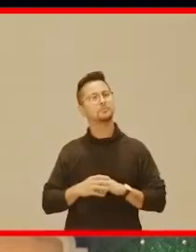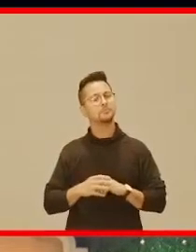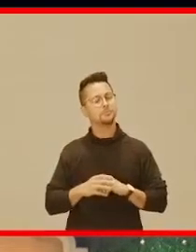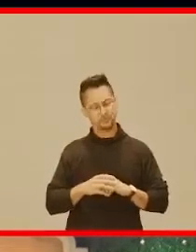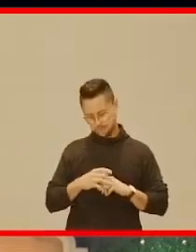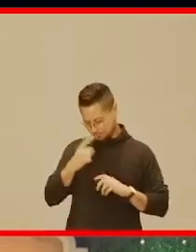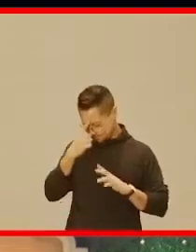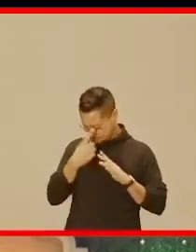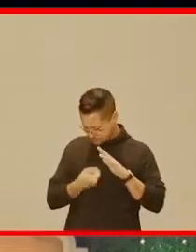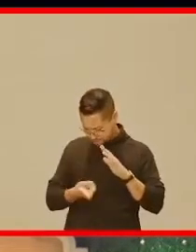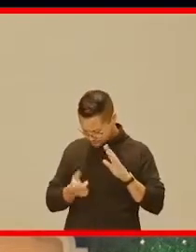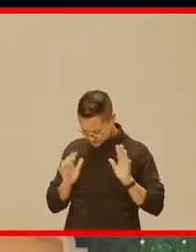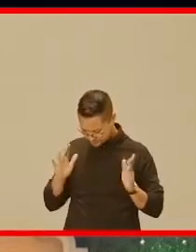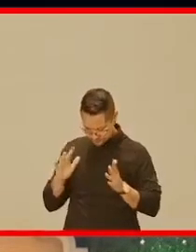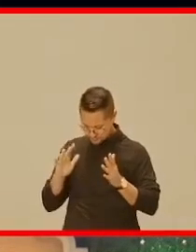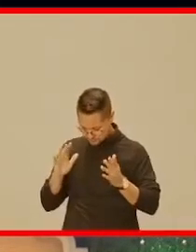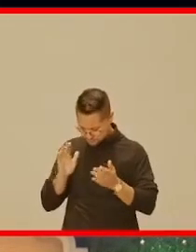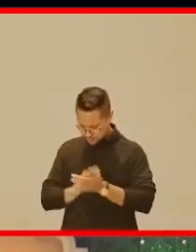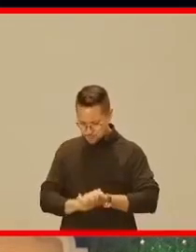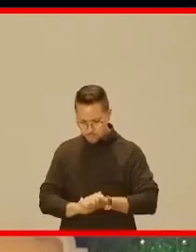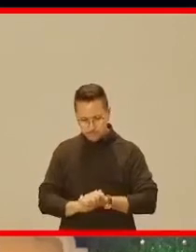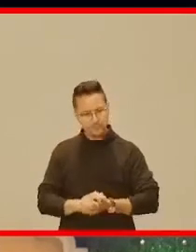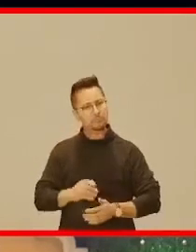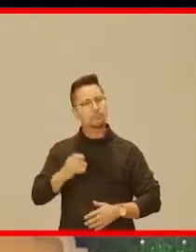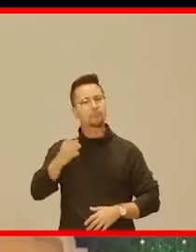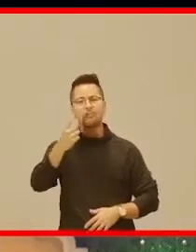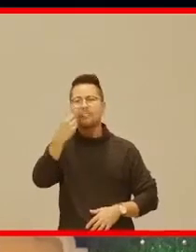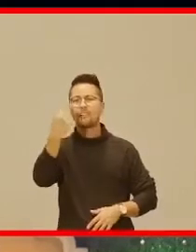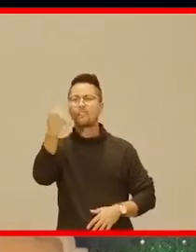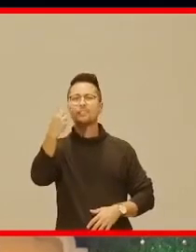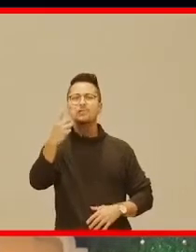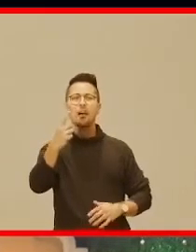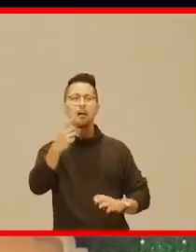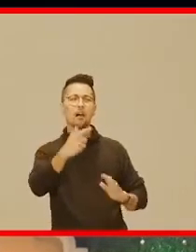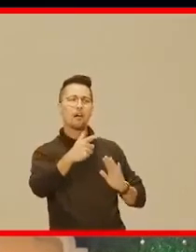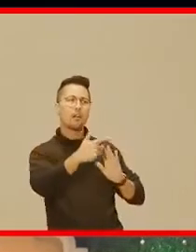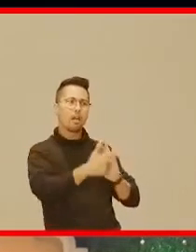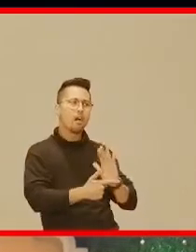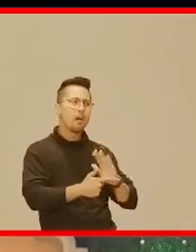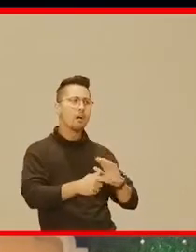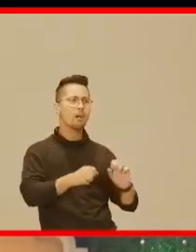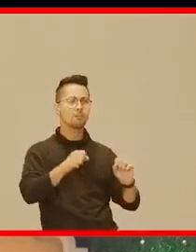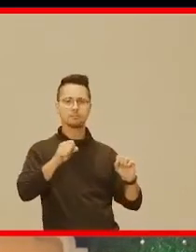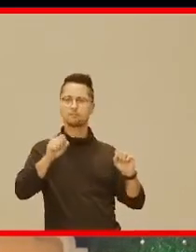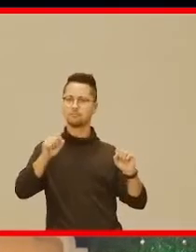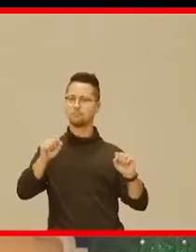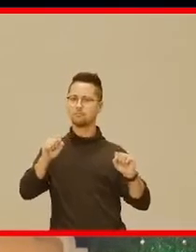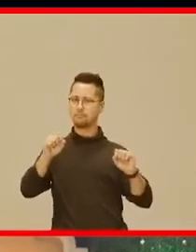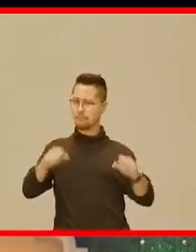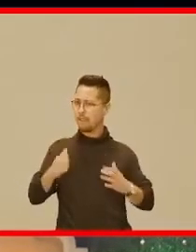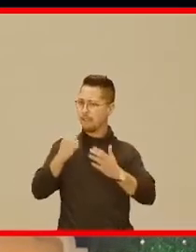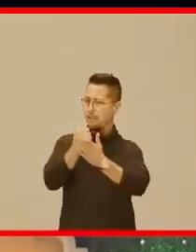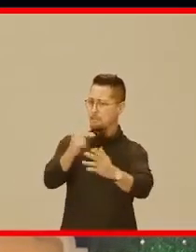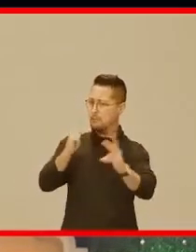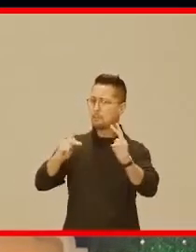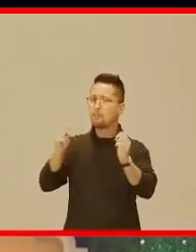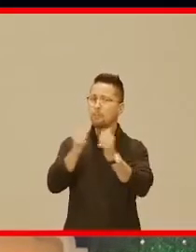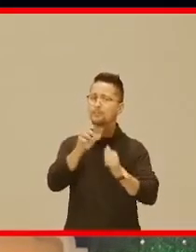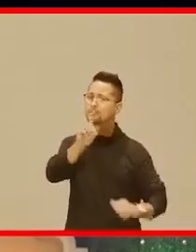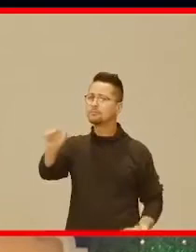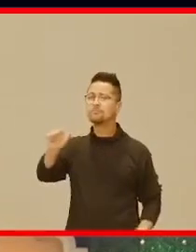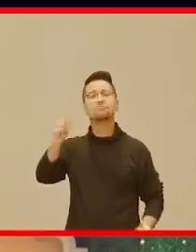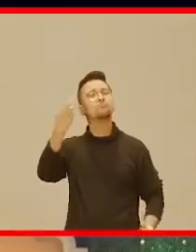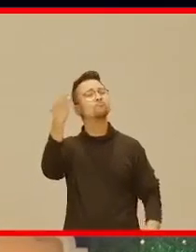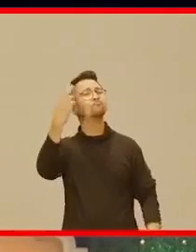you, if there's, like, an initiative that can help, like, individuals with disabilities, because a few years ago, even